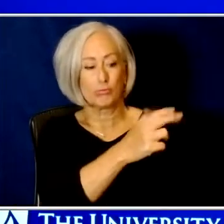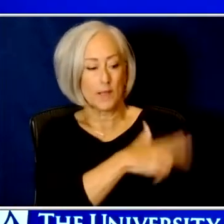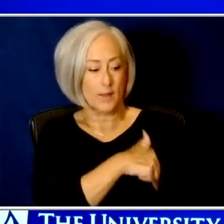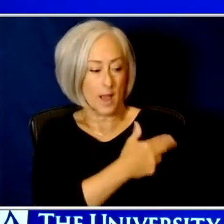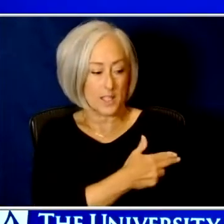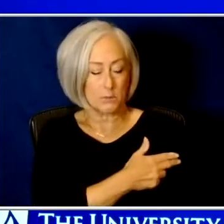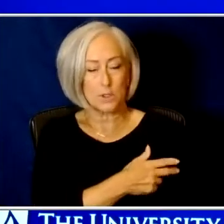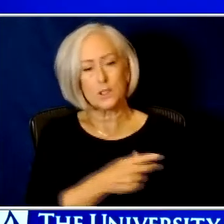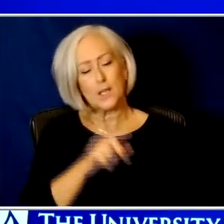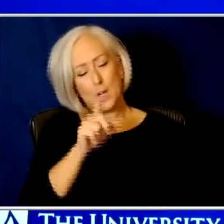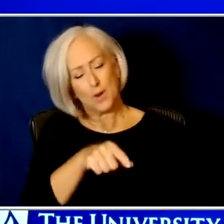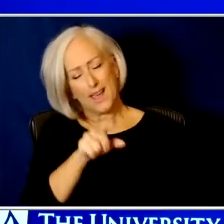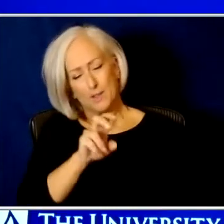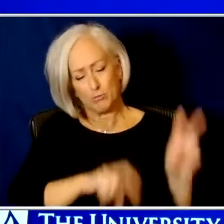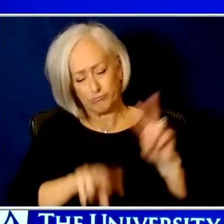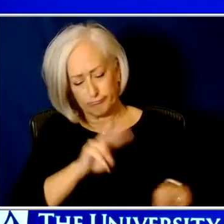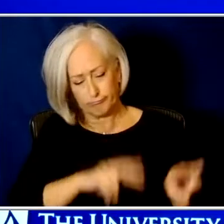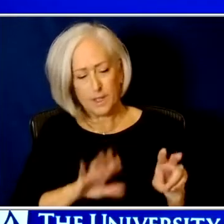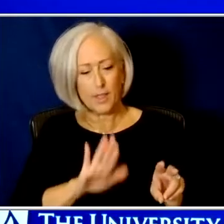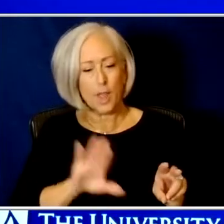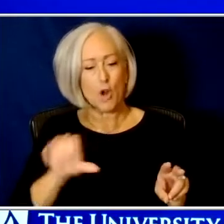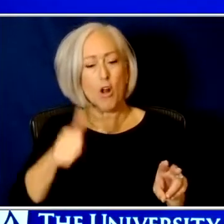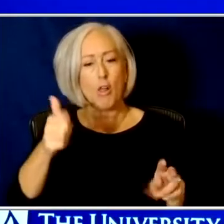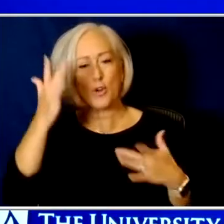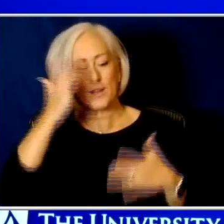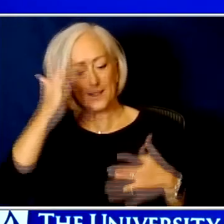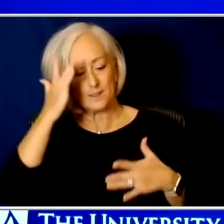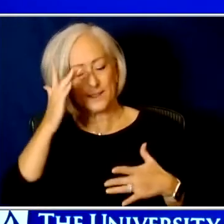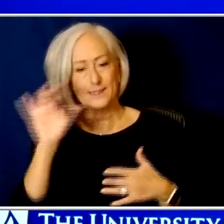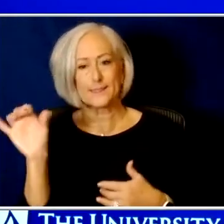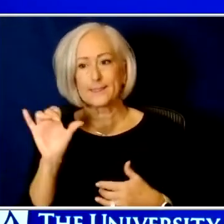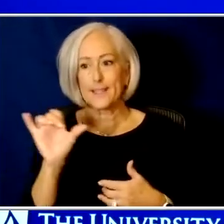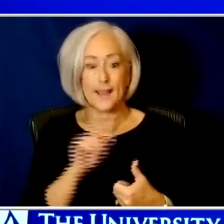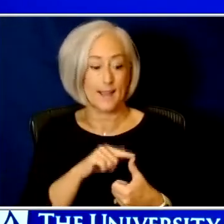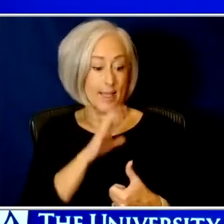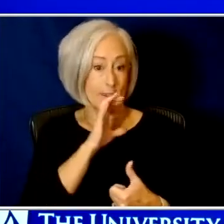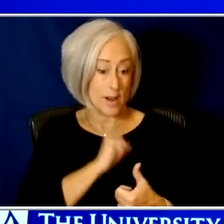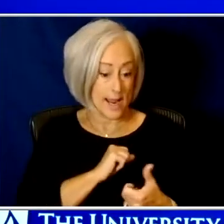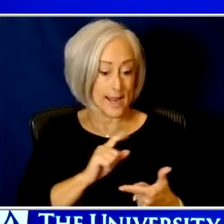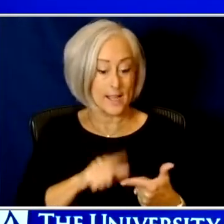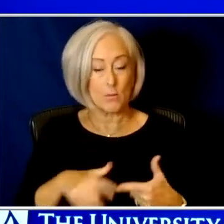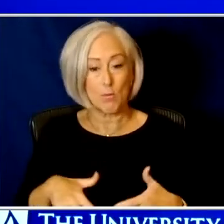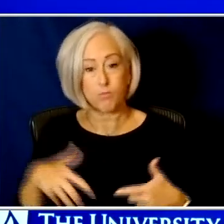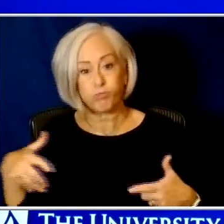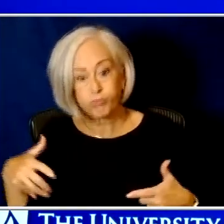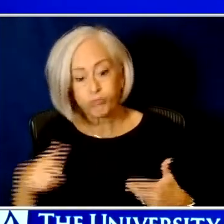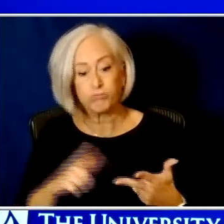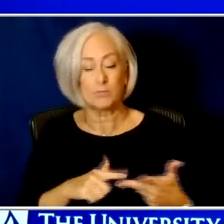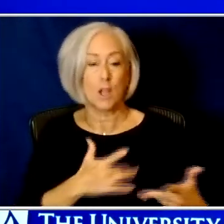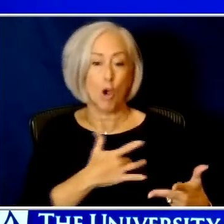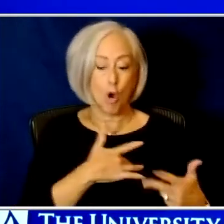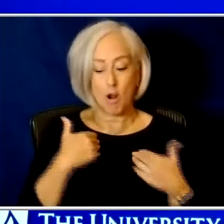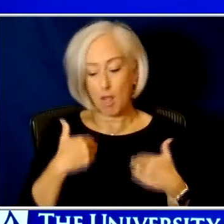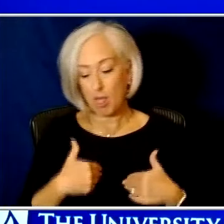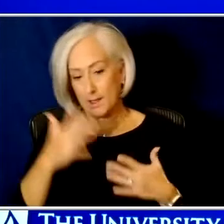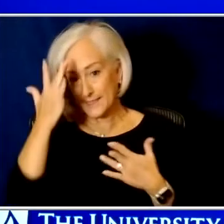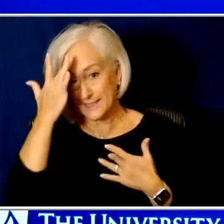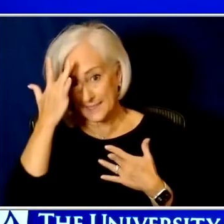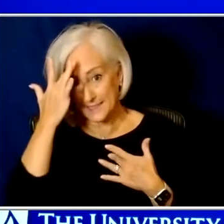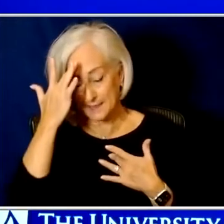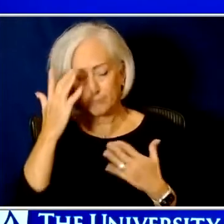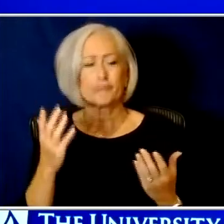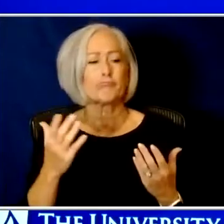have really those 3 exposures to spike, whether it's 3 vaccine doses or 2 vaccine doses and an infection, really